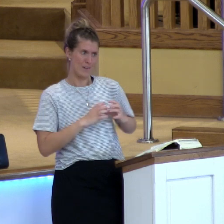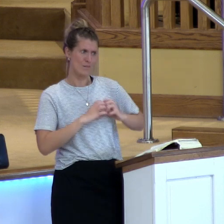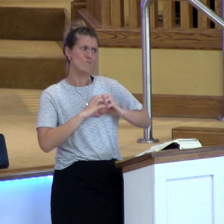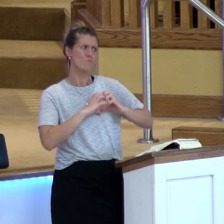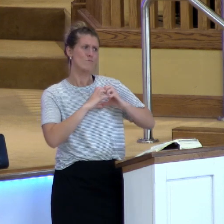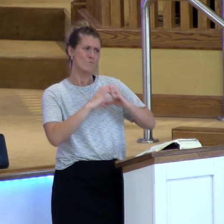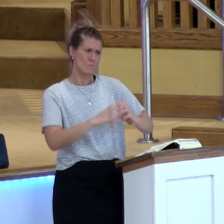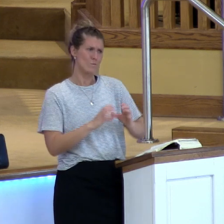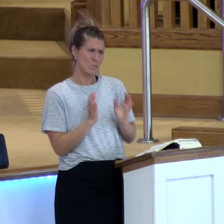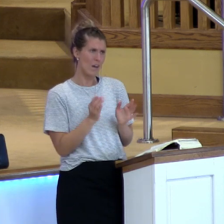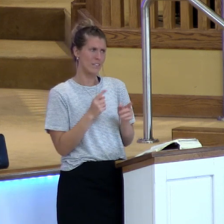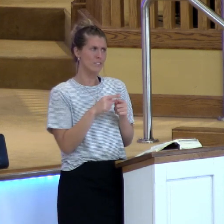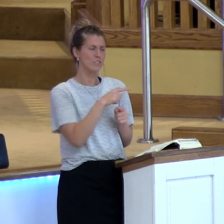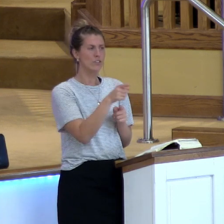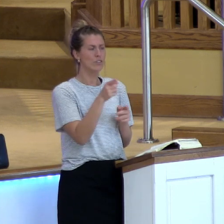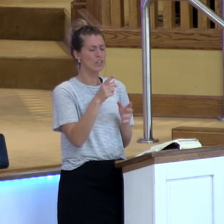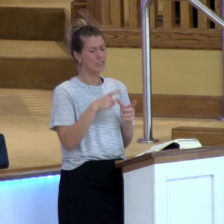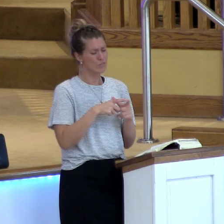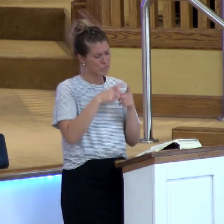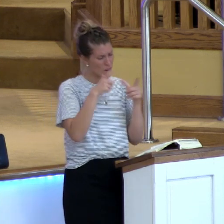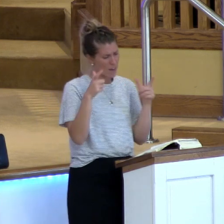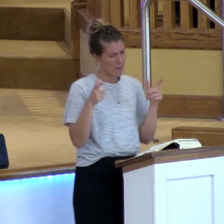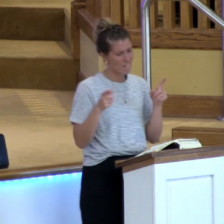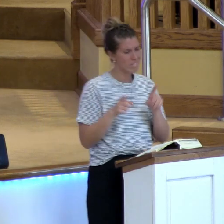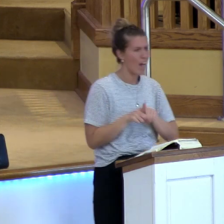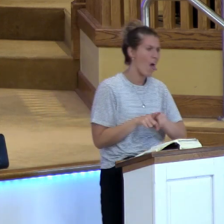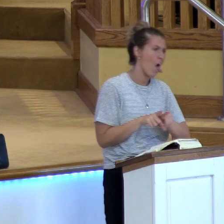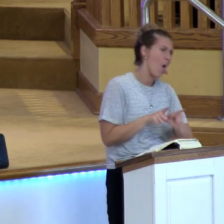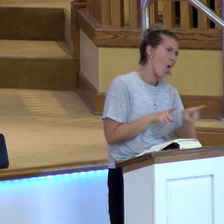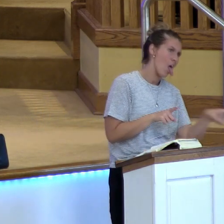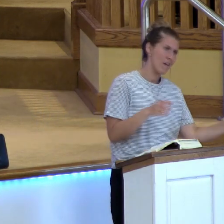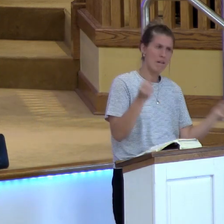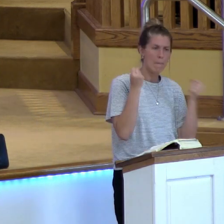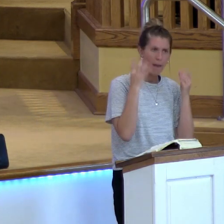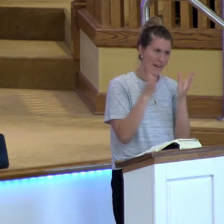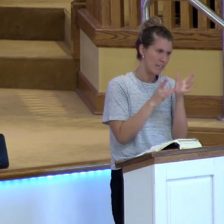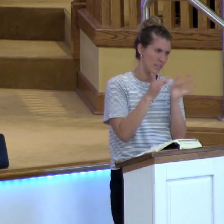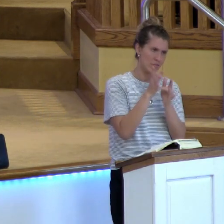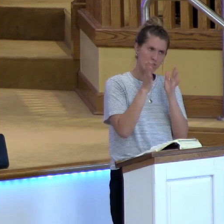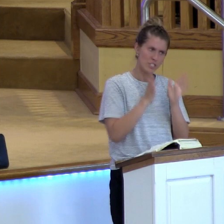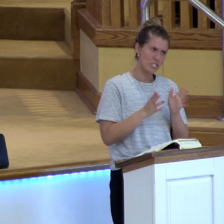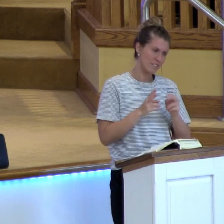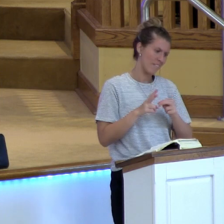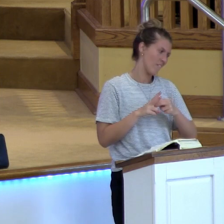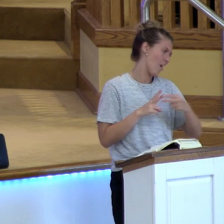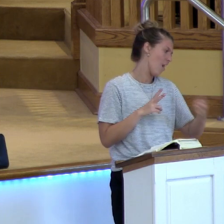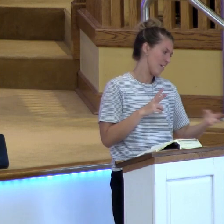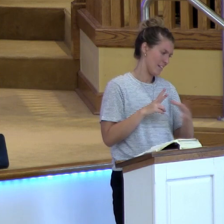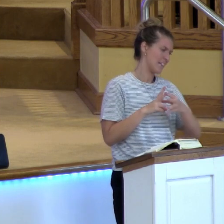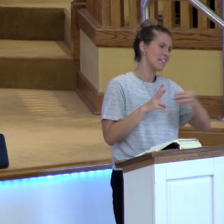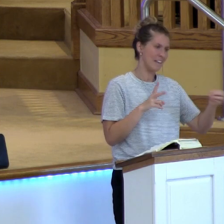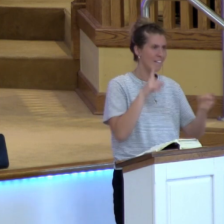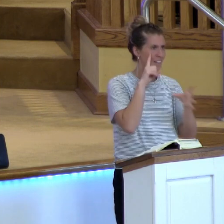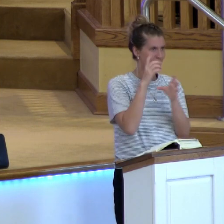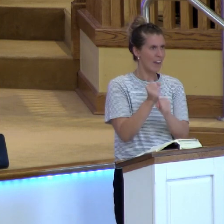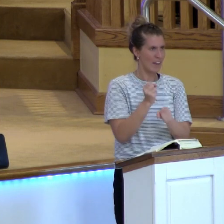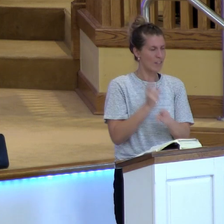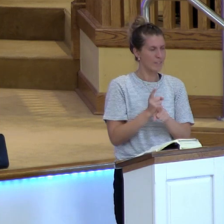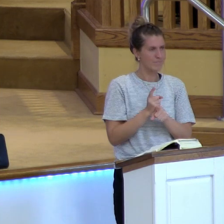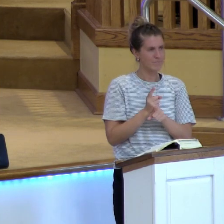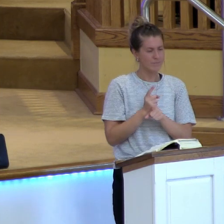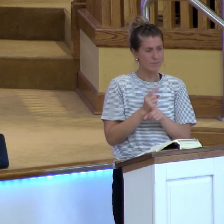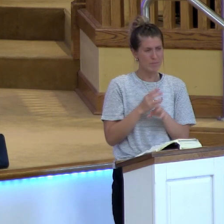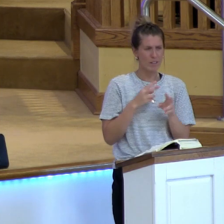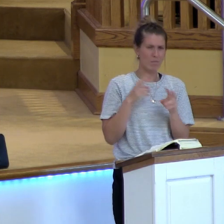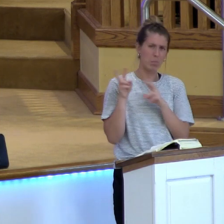friend. There's a great falling away happening right now as we speak. People are abandoning the faith. They're turning